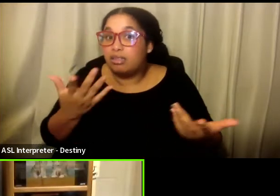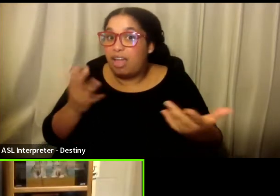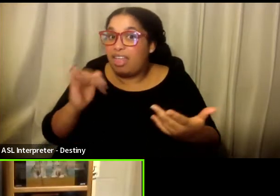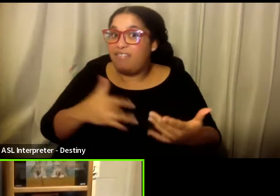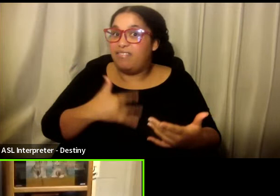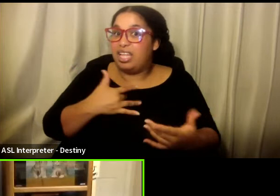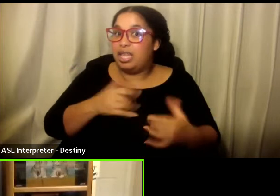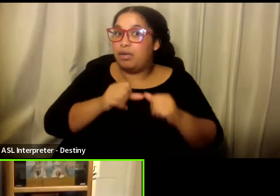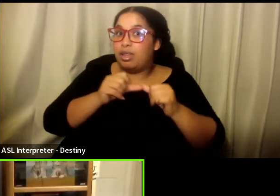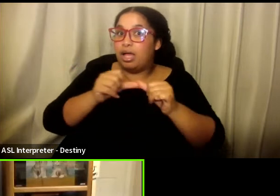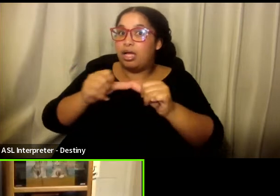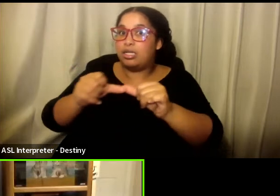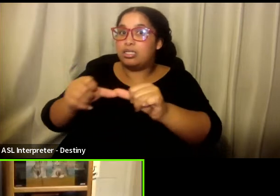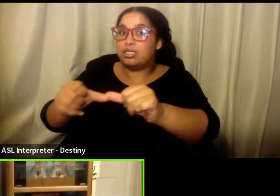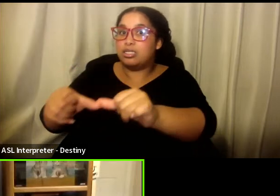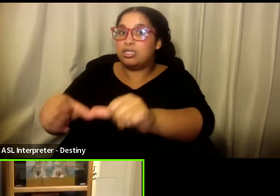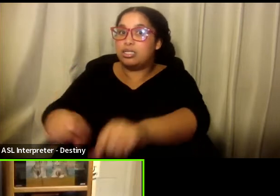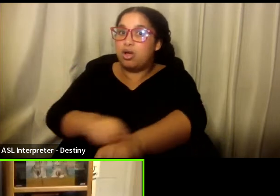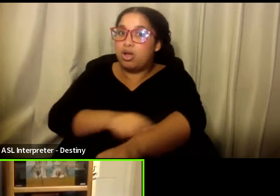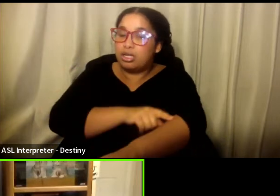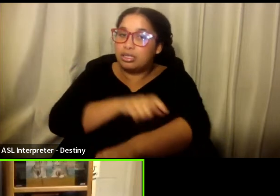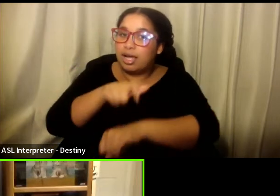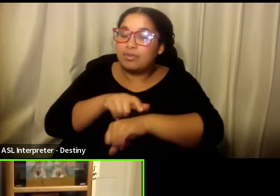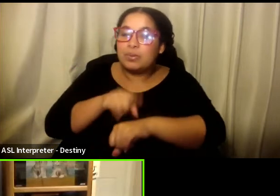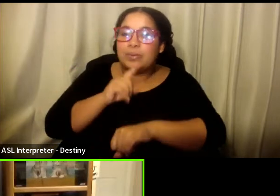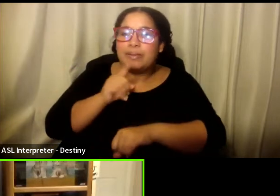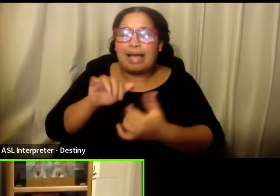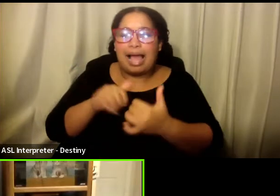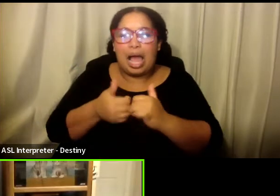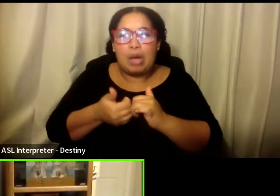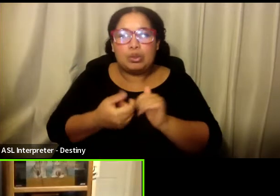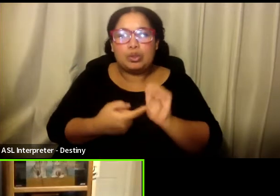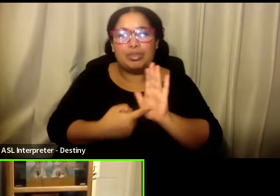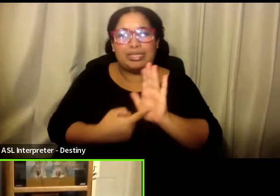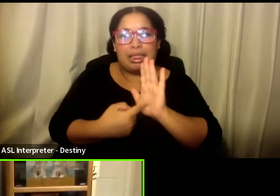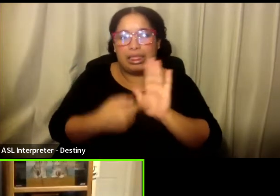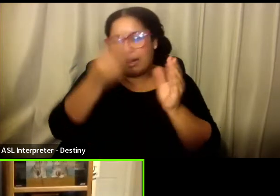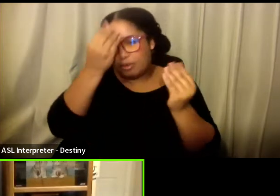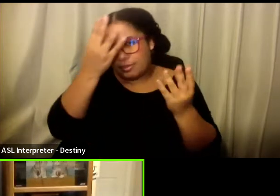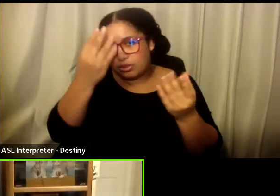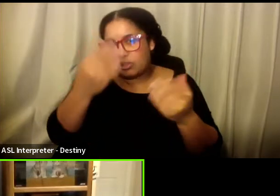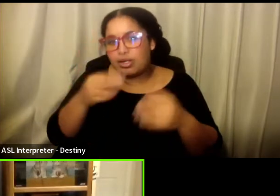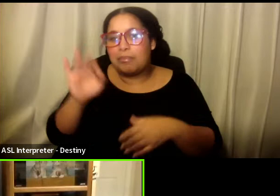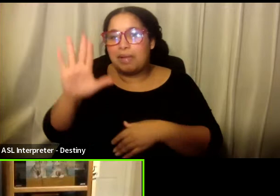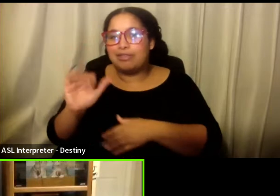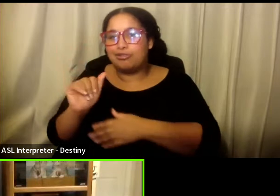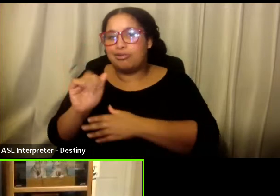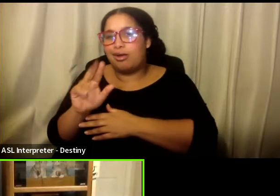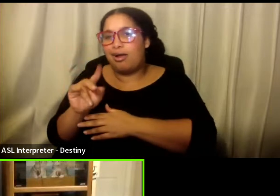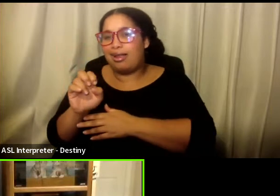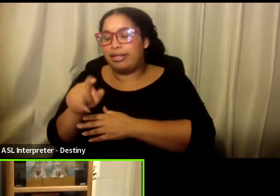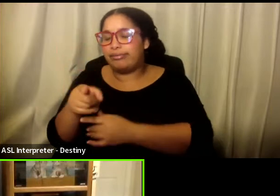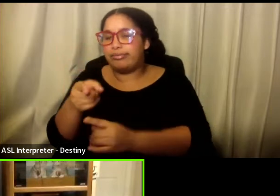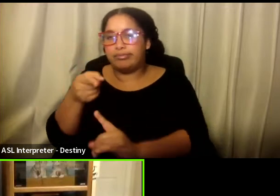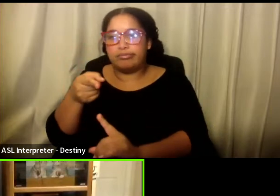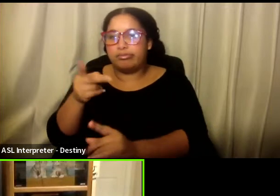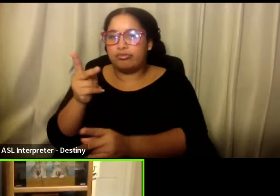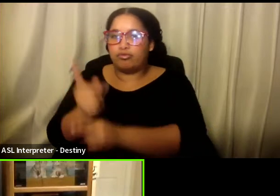can last for a long time. So it really is how you present it. And Pastor Arlene was totally